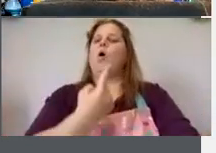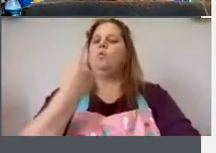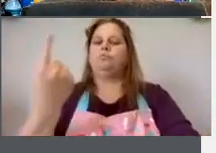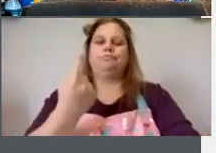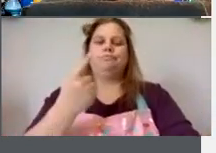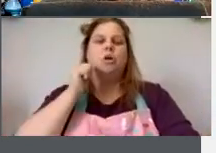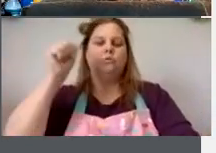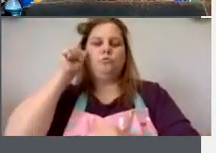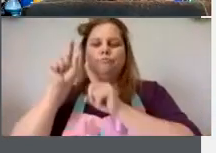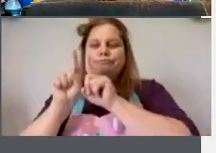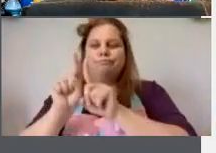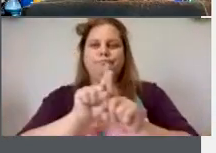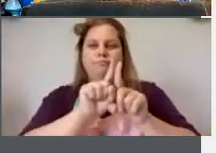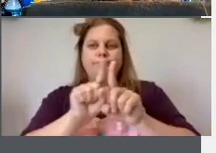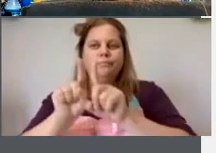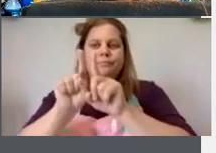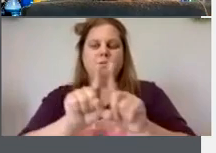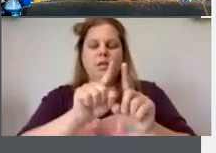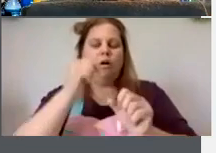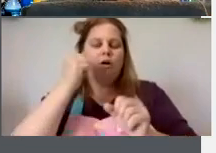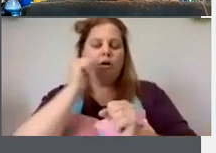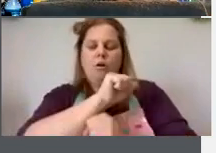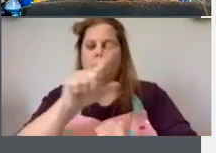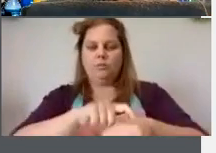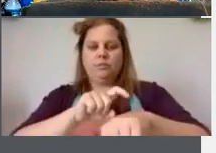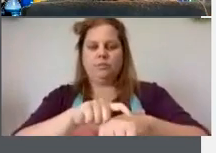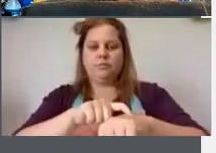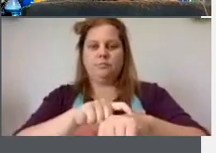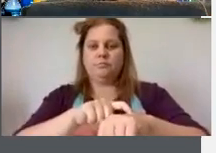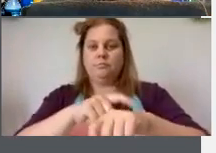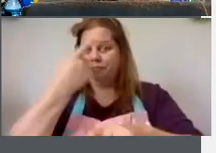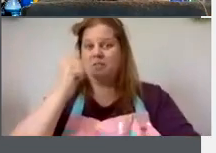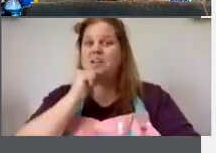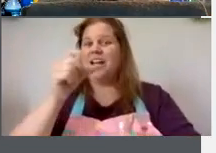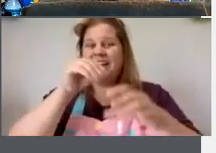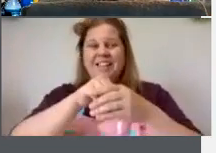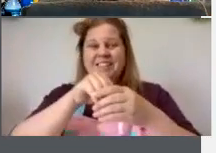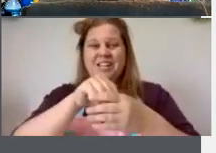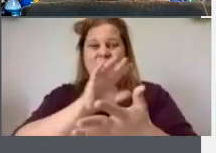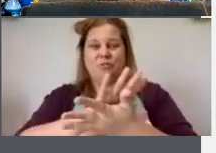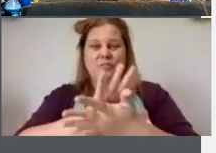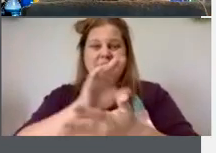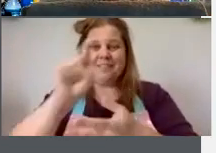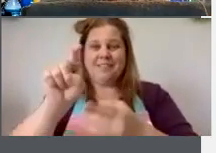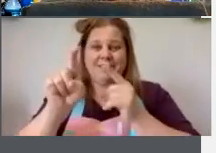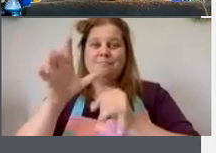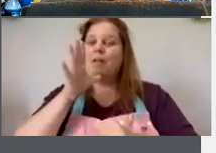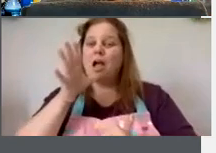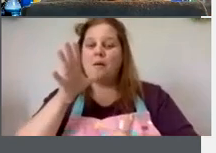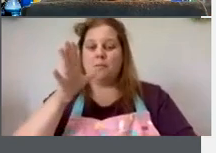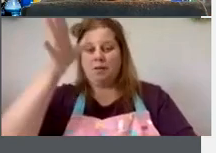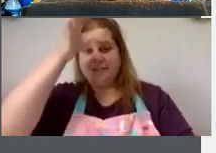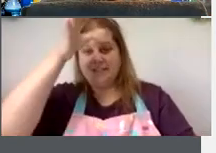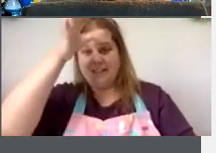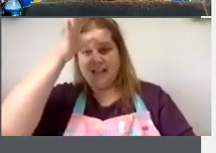all the time. And since we're not in school, you need to make sure you get your mommy or your daddy or your aunt